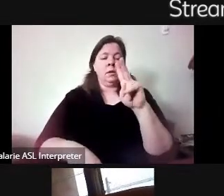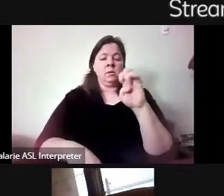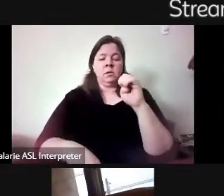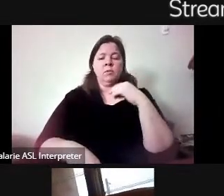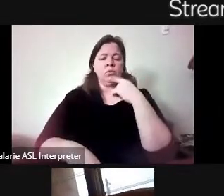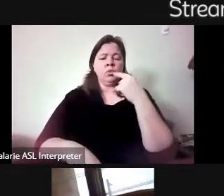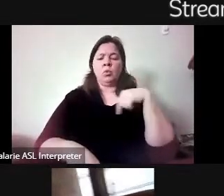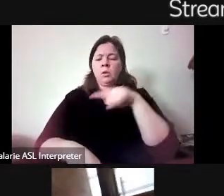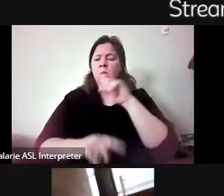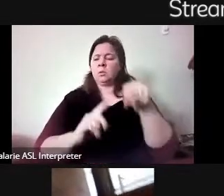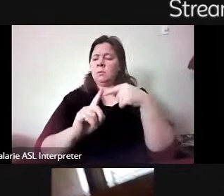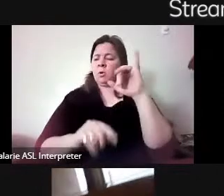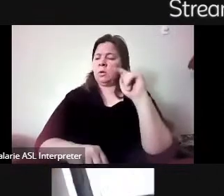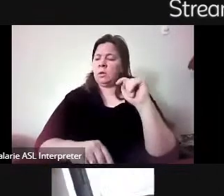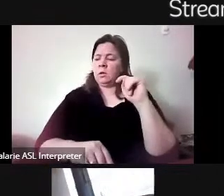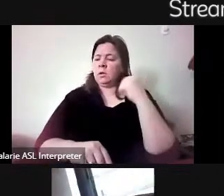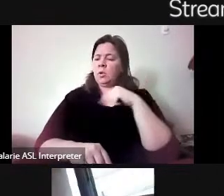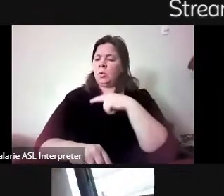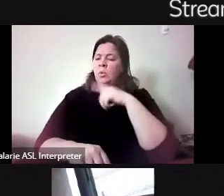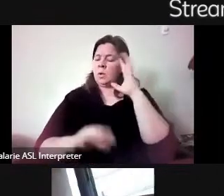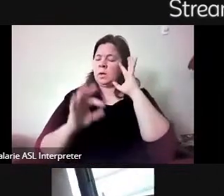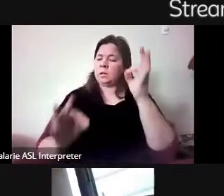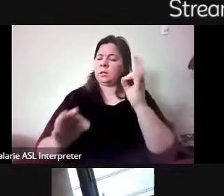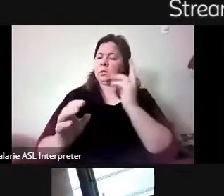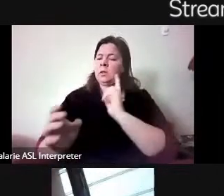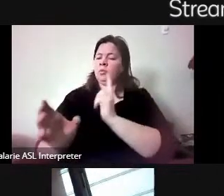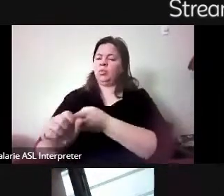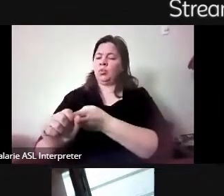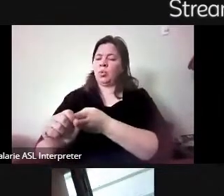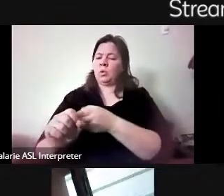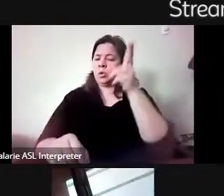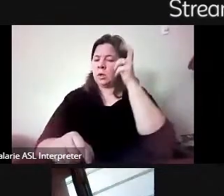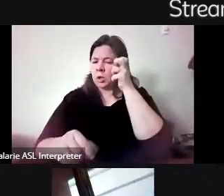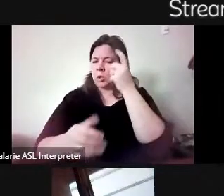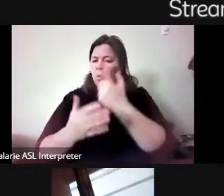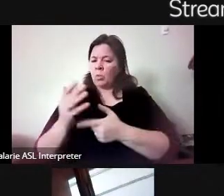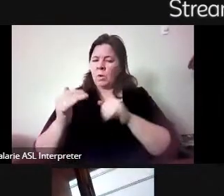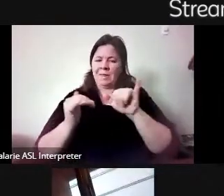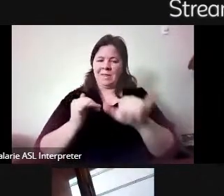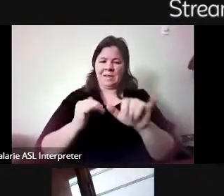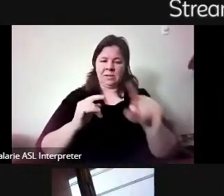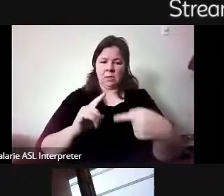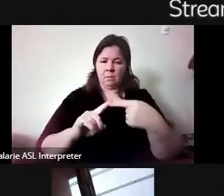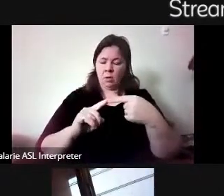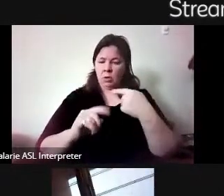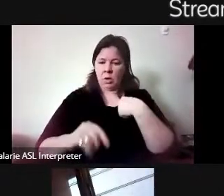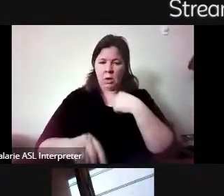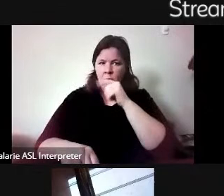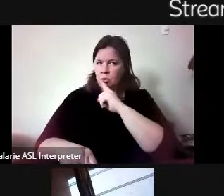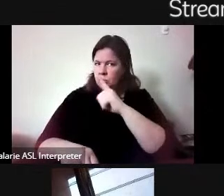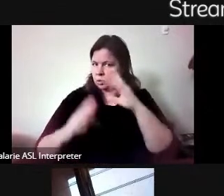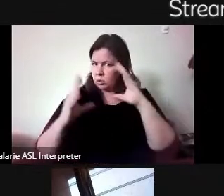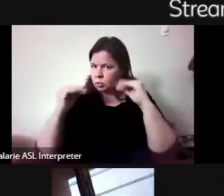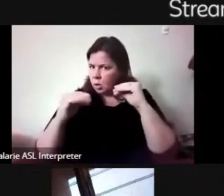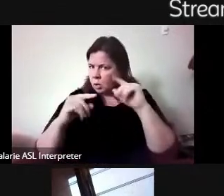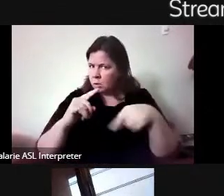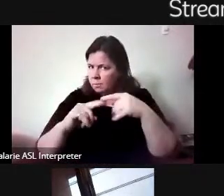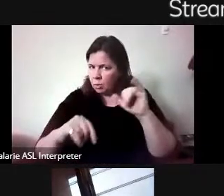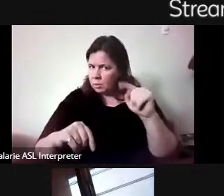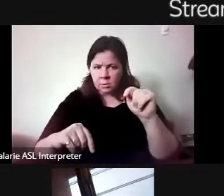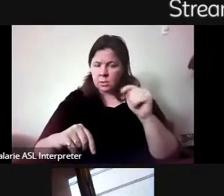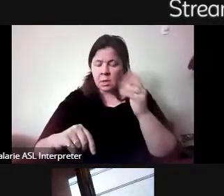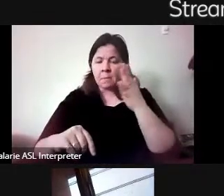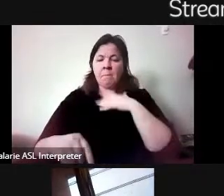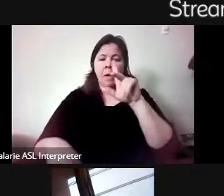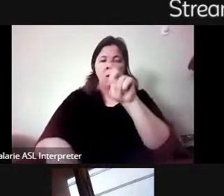it, and we decided to join to hear what it was about. So I don't know if you guys already talked about it, but